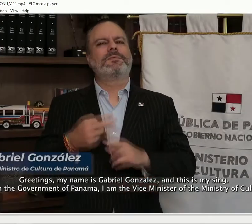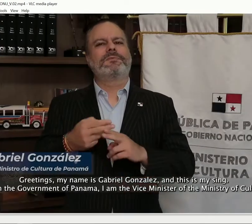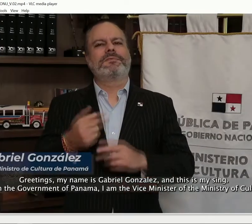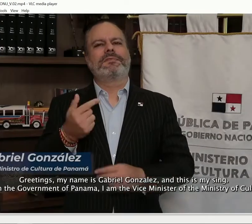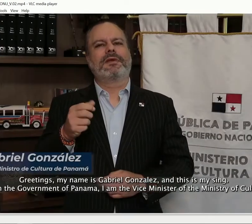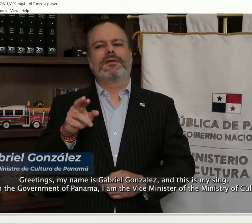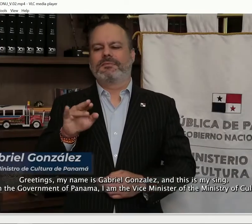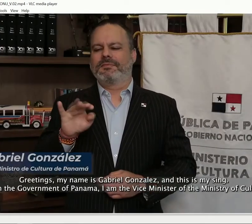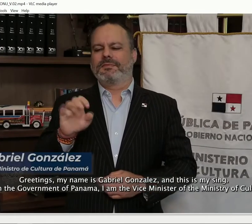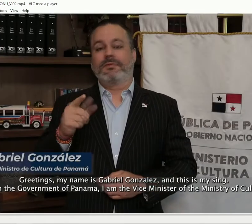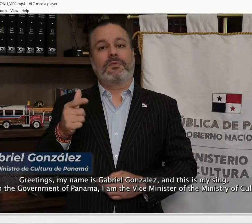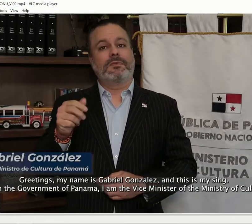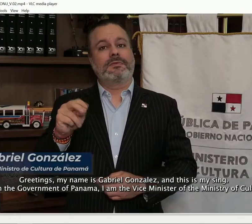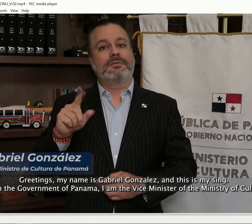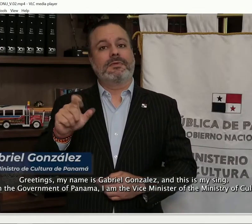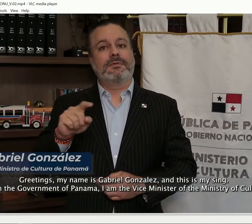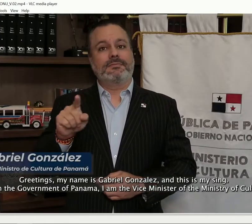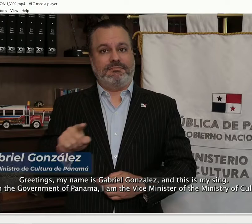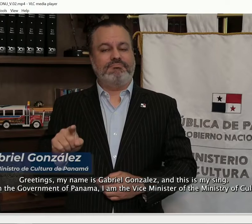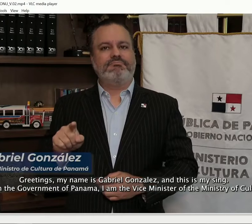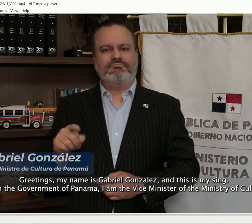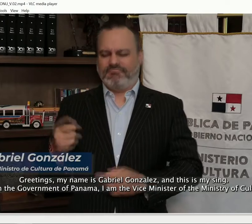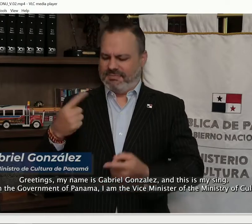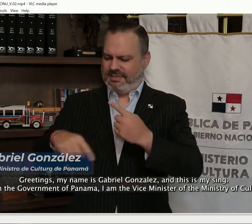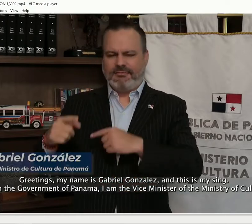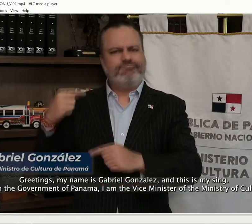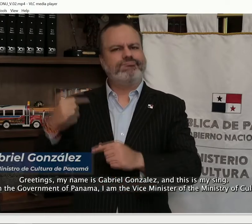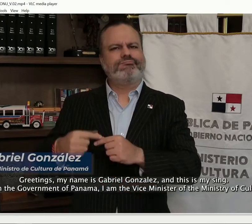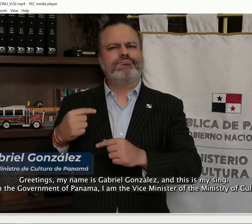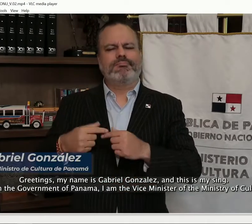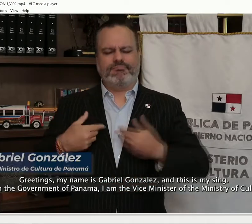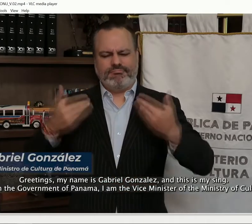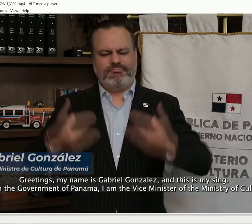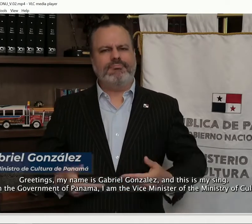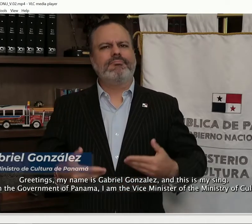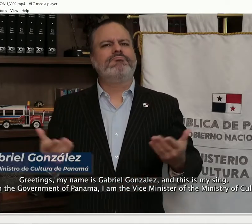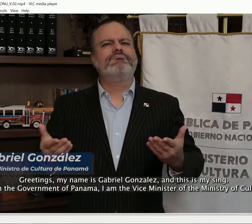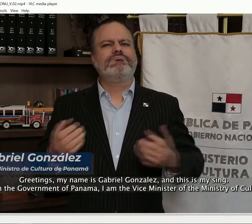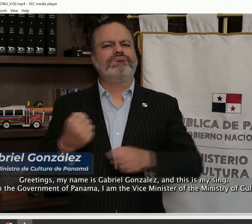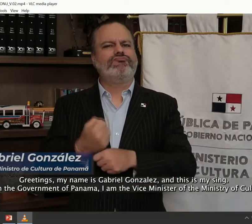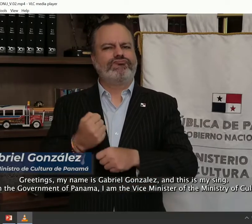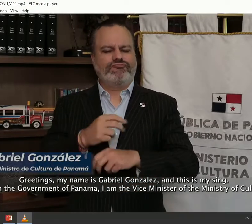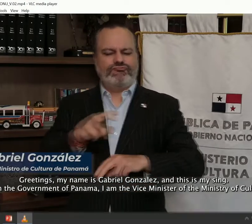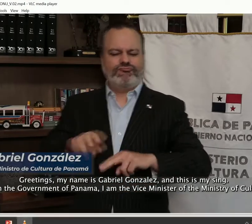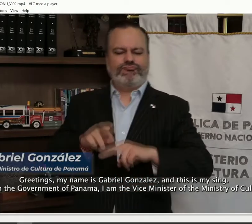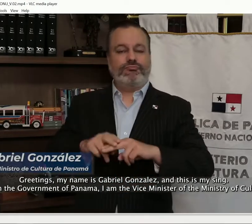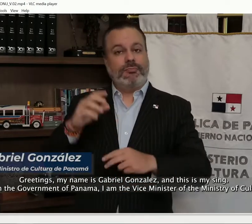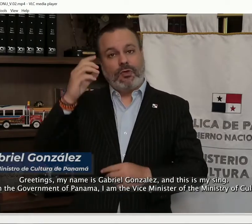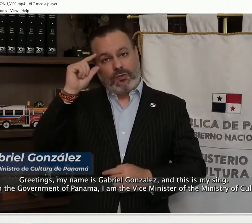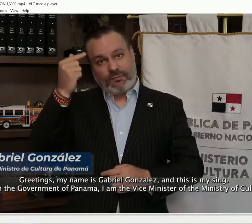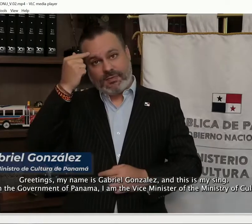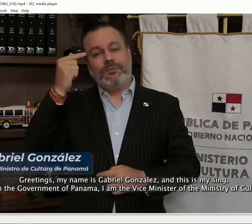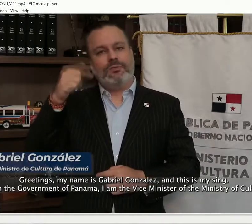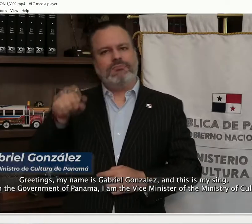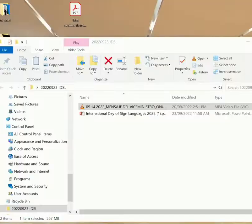Saludos, mi nombre es Gabriel González y esta es mi seña. Yo, en el Gobierno Nacional de Panamá, soy